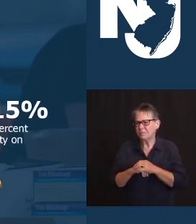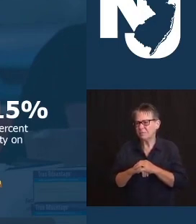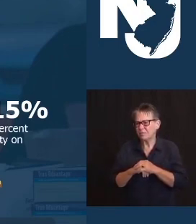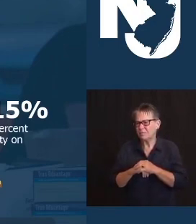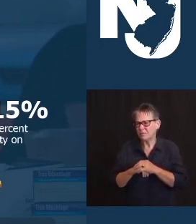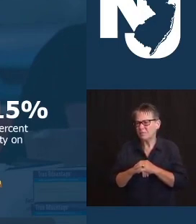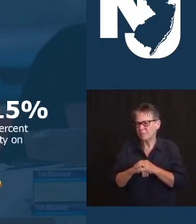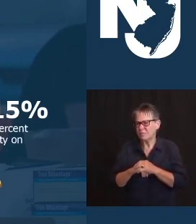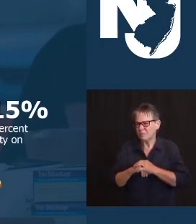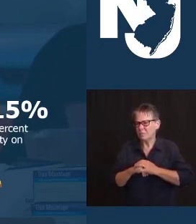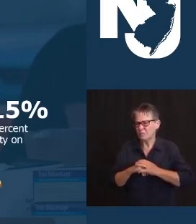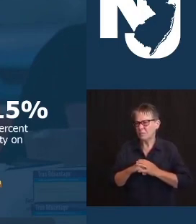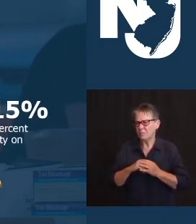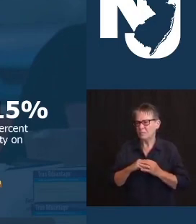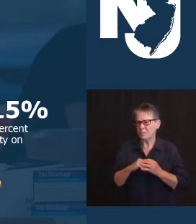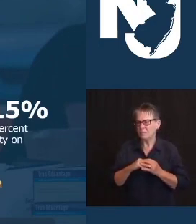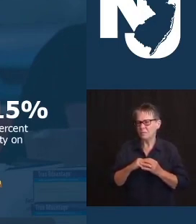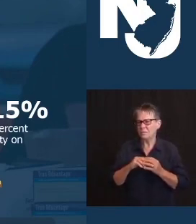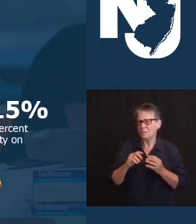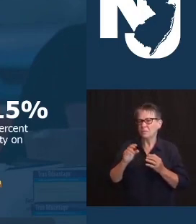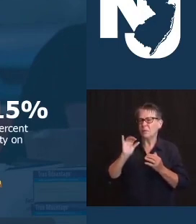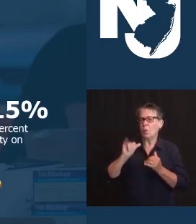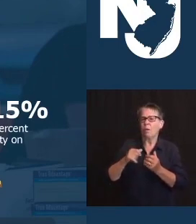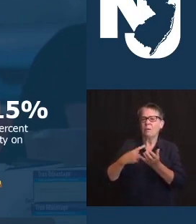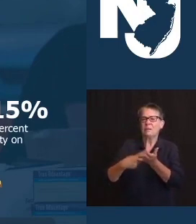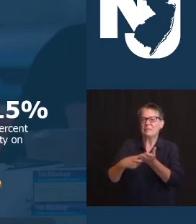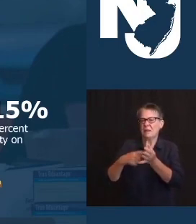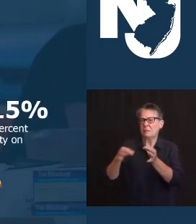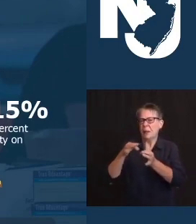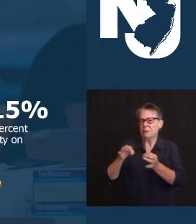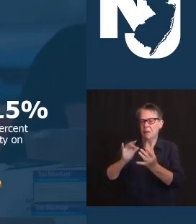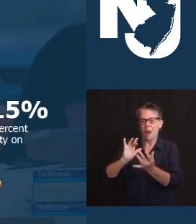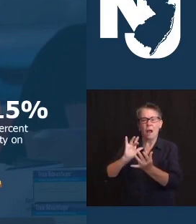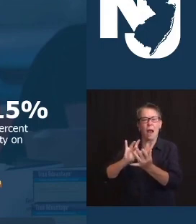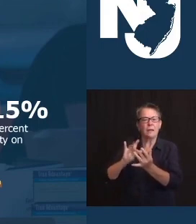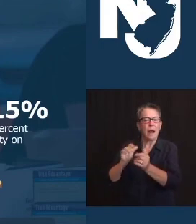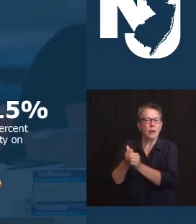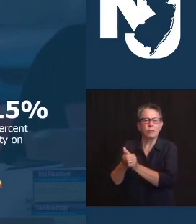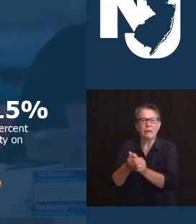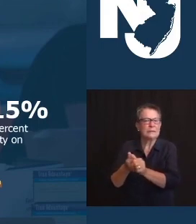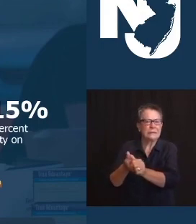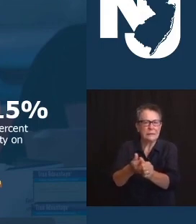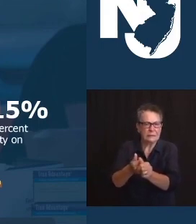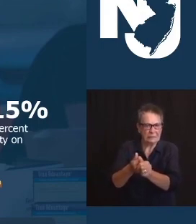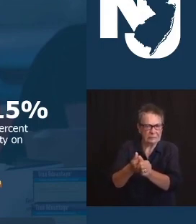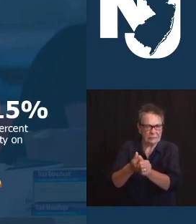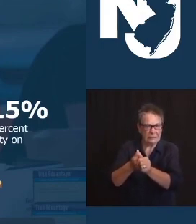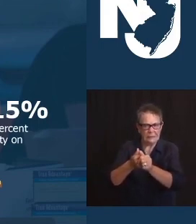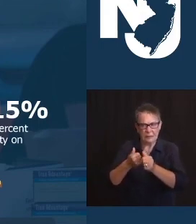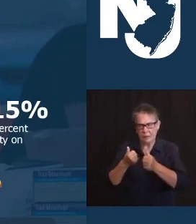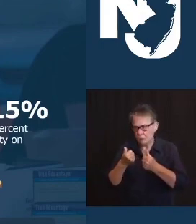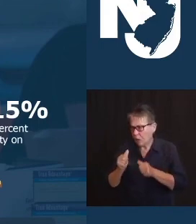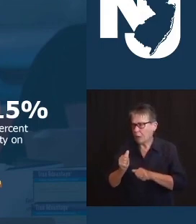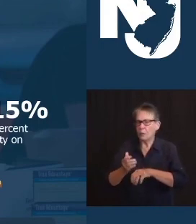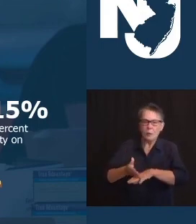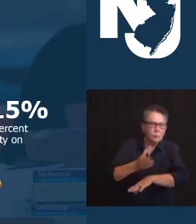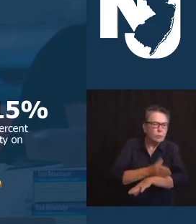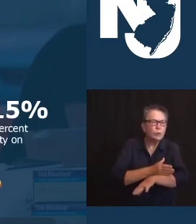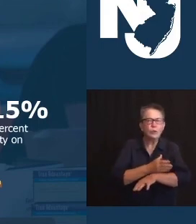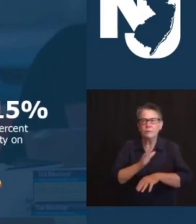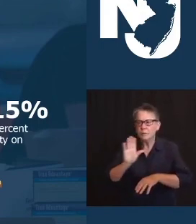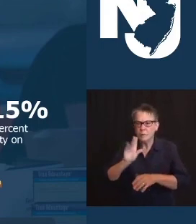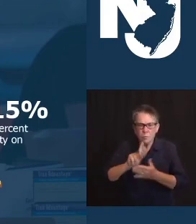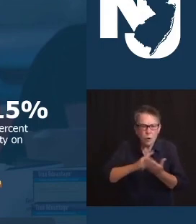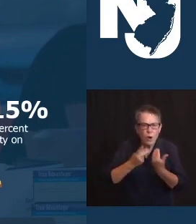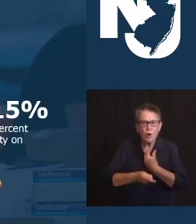cases. And Judy and I will have more on that next week, both, I would bet, technologically, but also an update here in